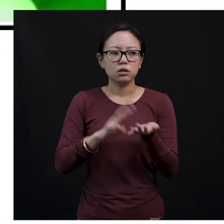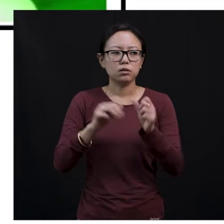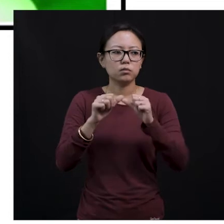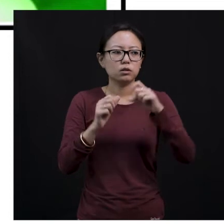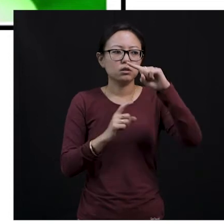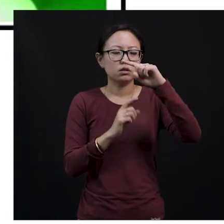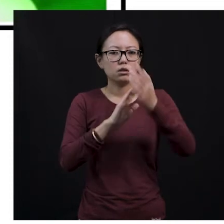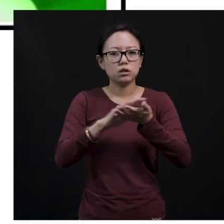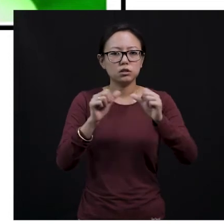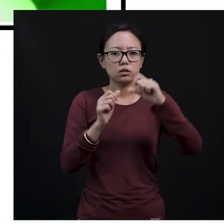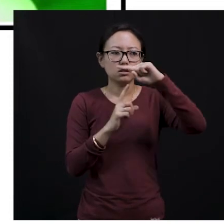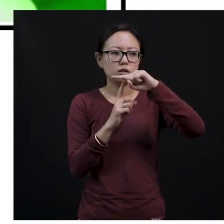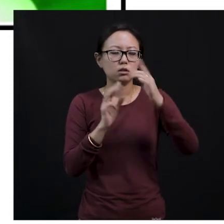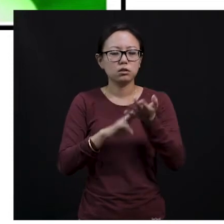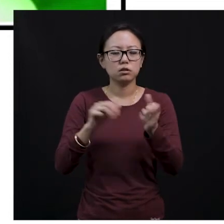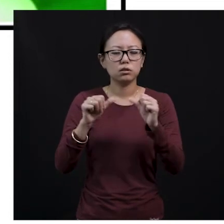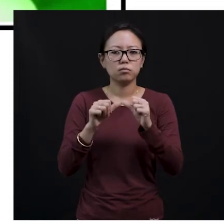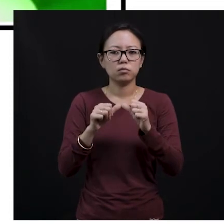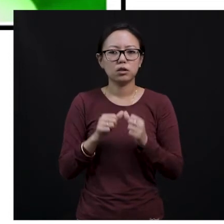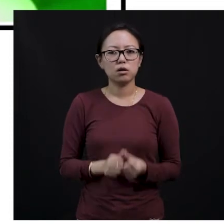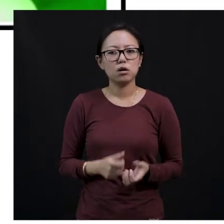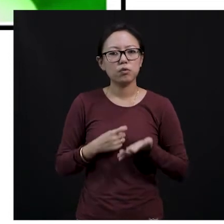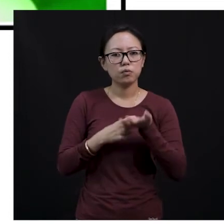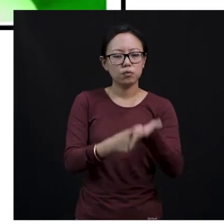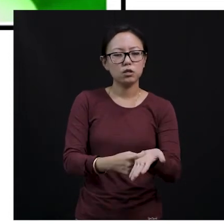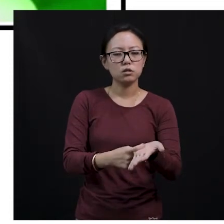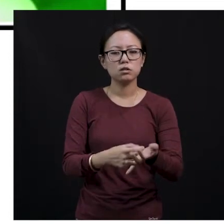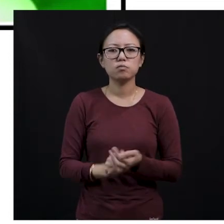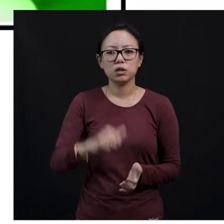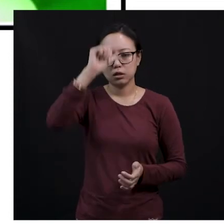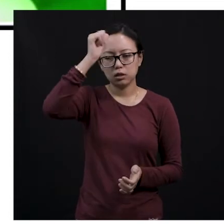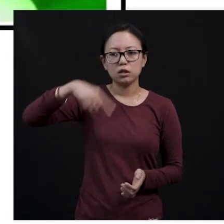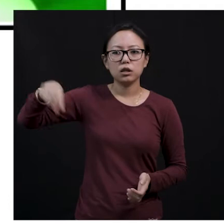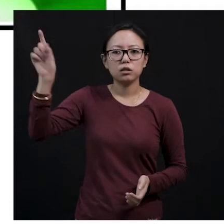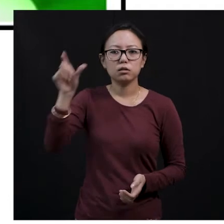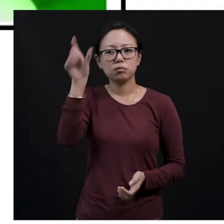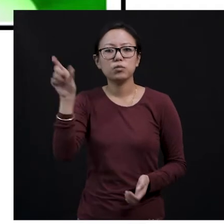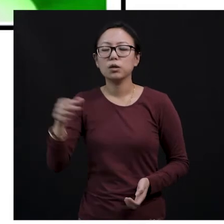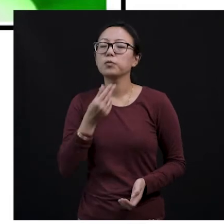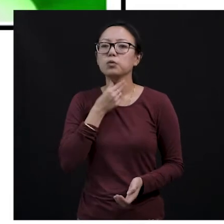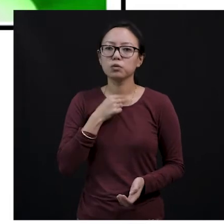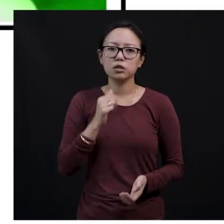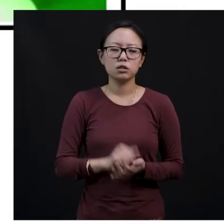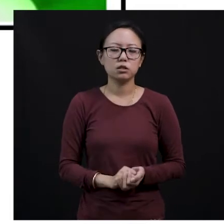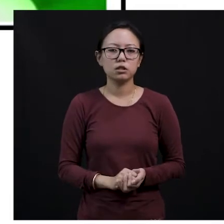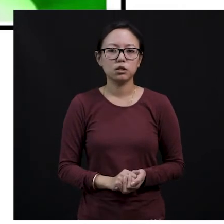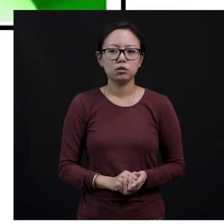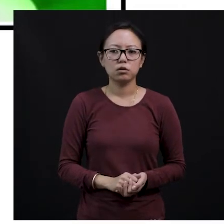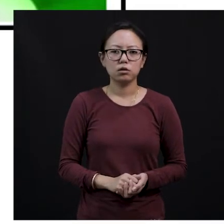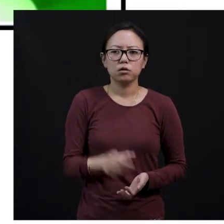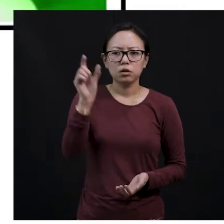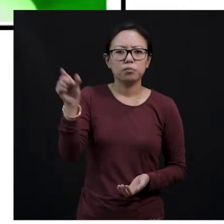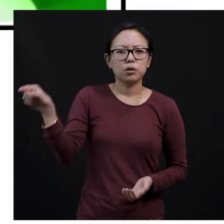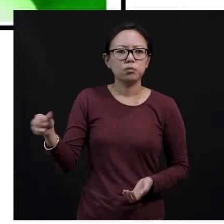and emancipation. Most of us only know him as the greatest freedom fighter, as the father of the